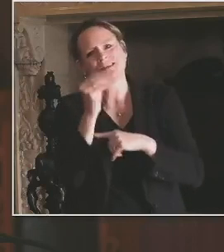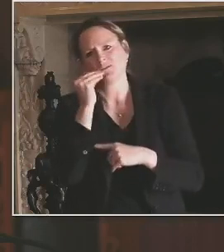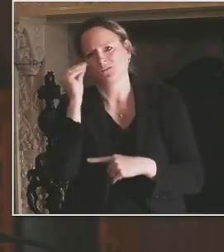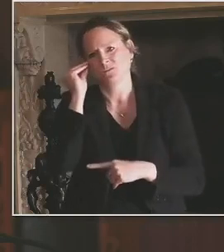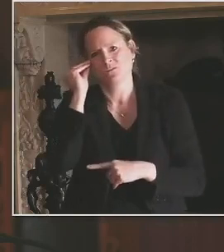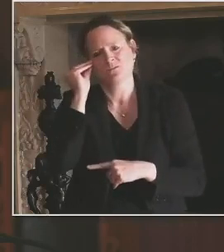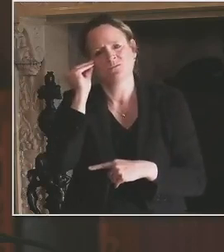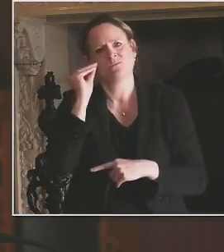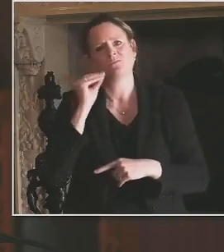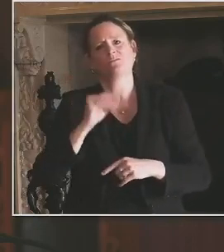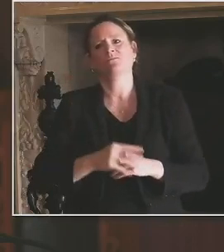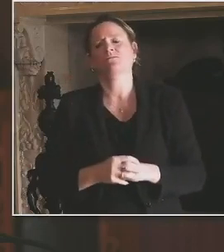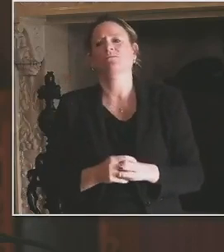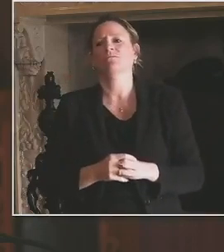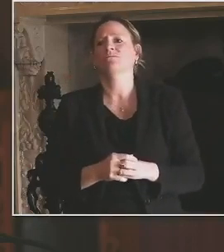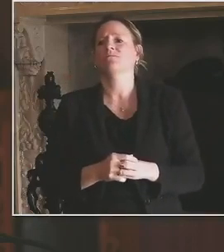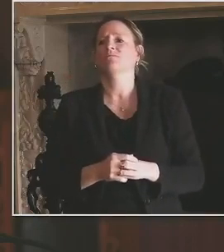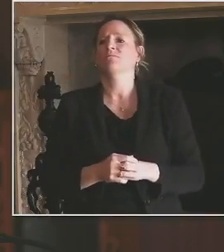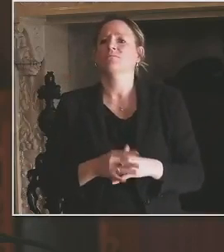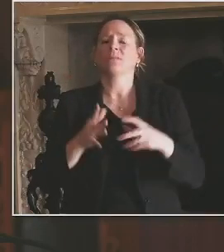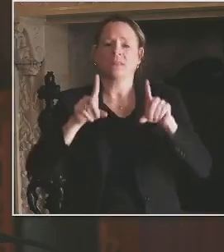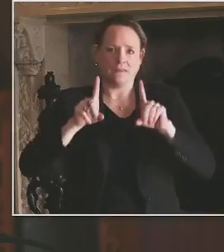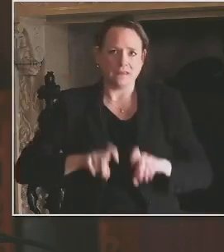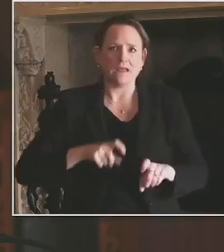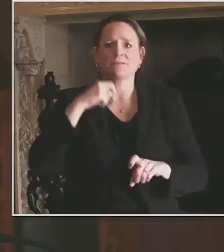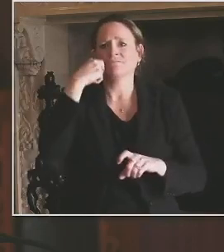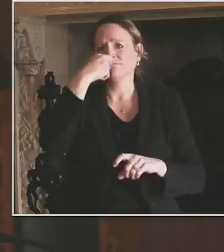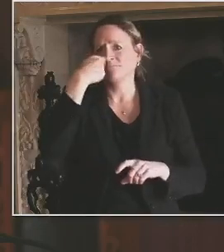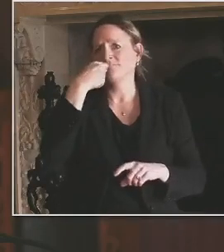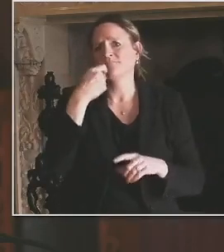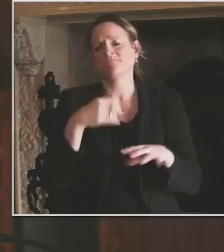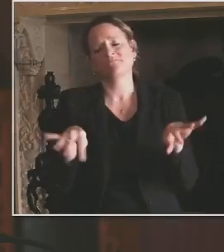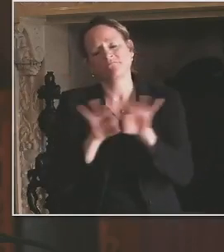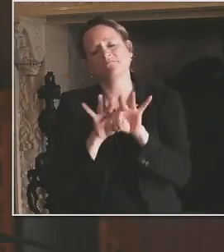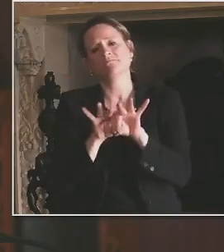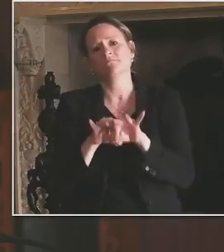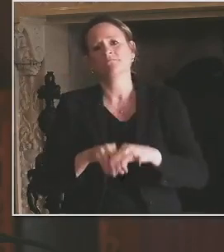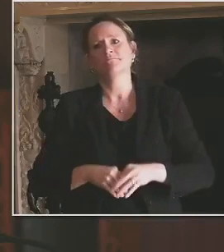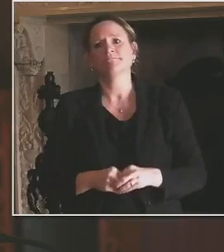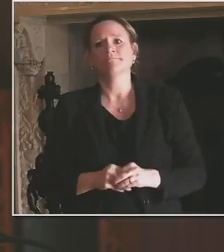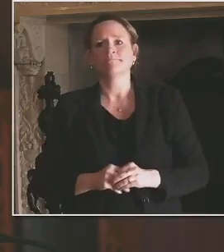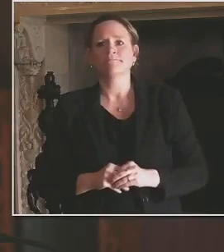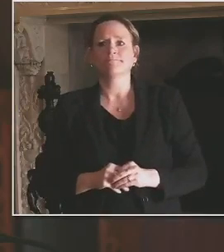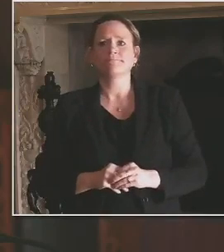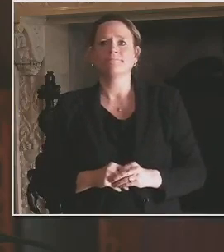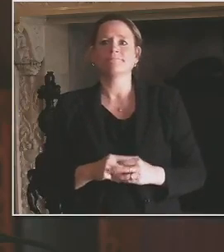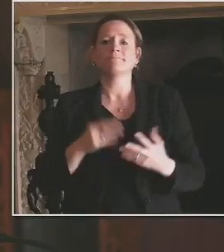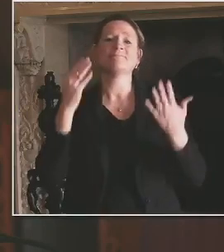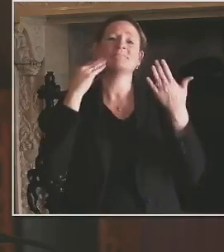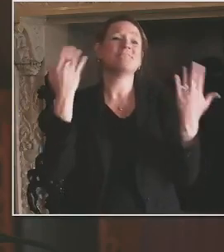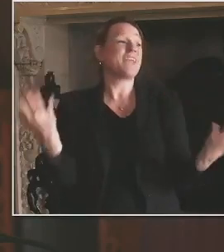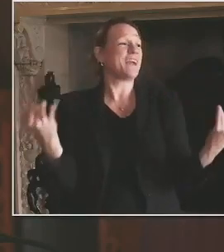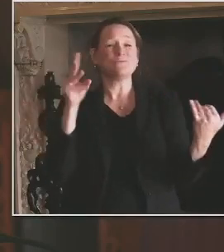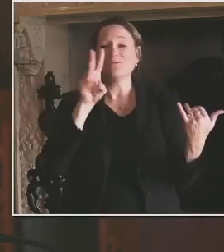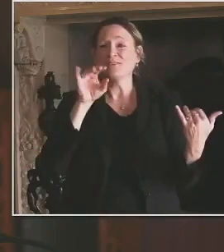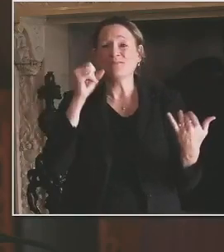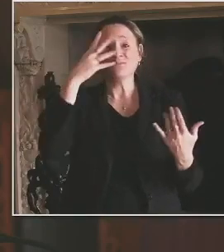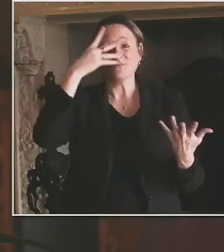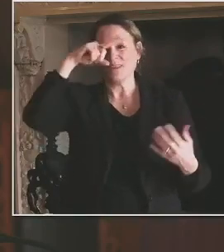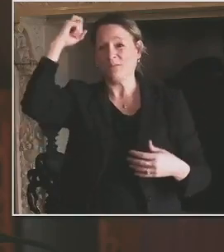others and getting tested if you need to is so important. Wisconsin summers are beautiful. Businesses are opening